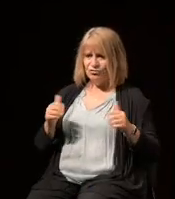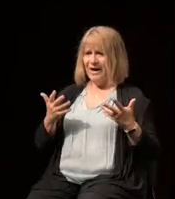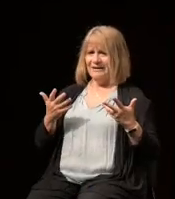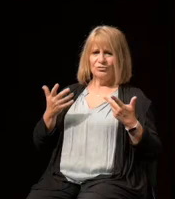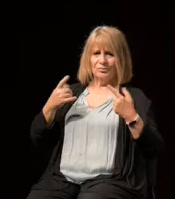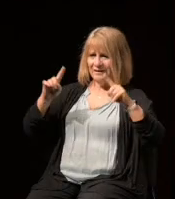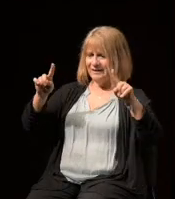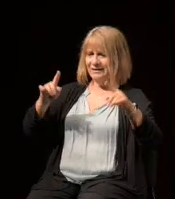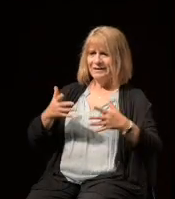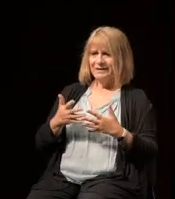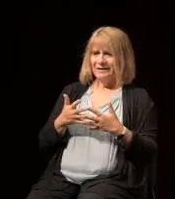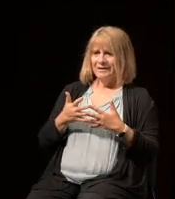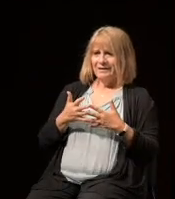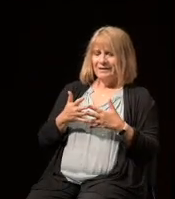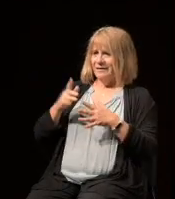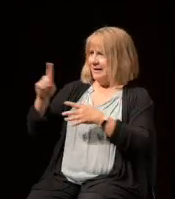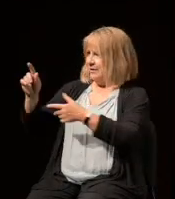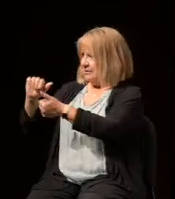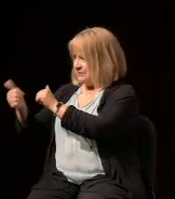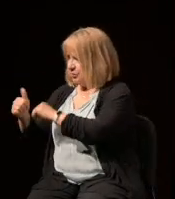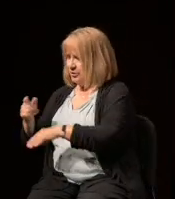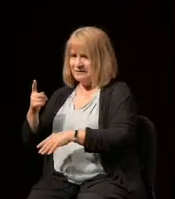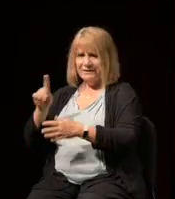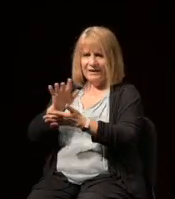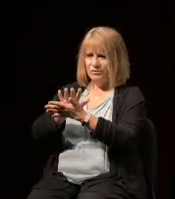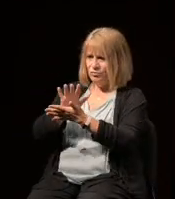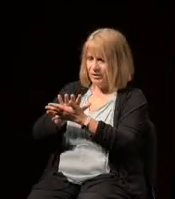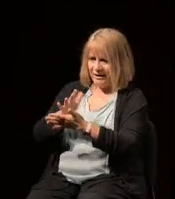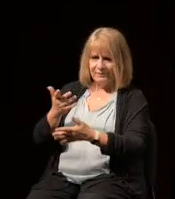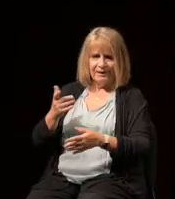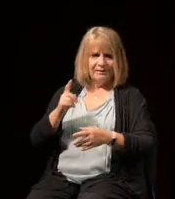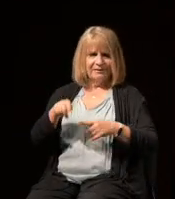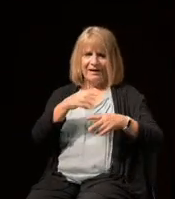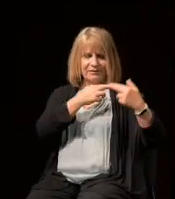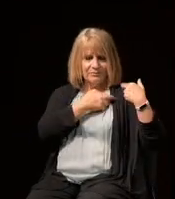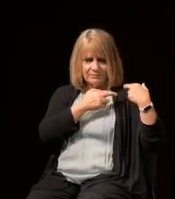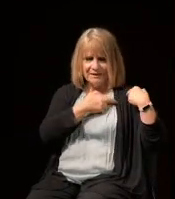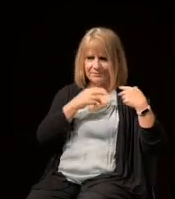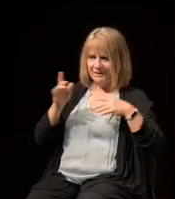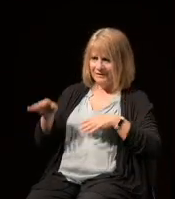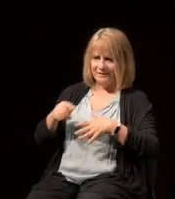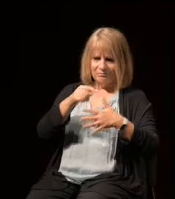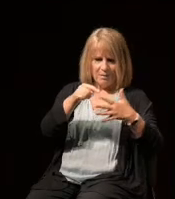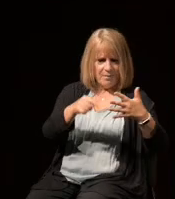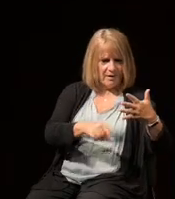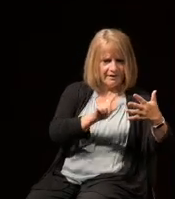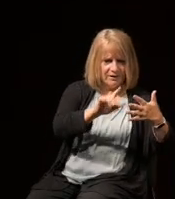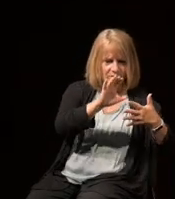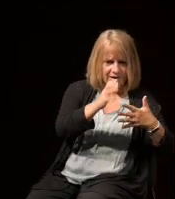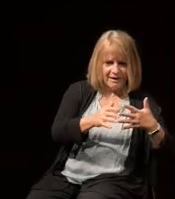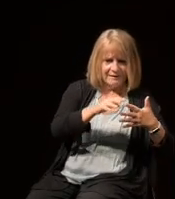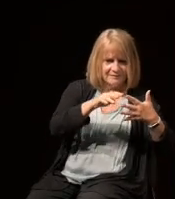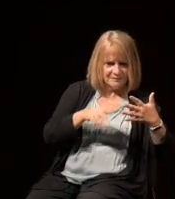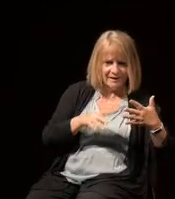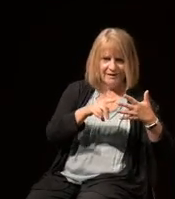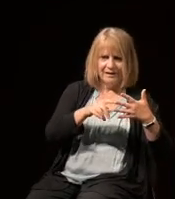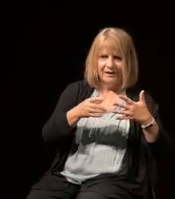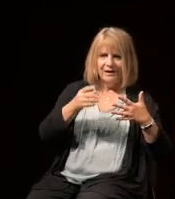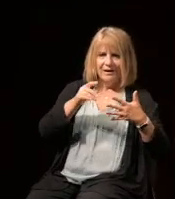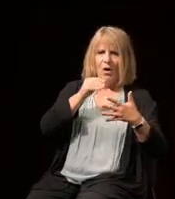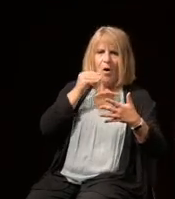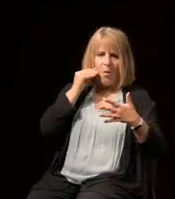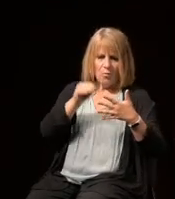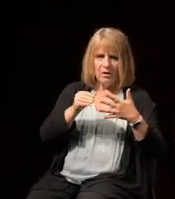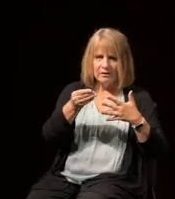to work, they do their academic work, they carry out their responsibilities, they go to class, they study, they turn in their